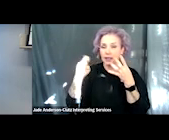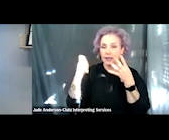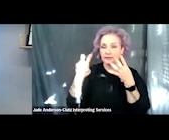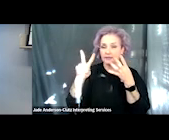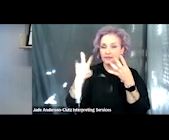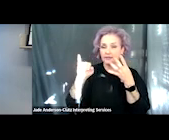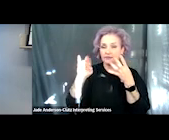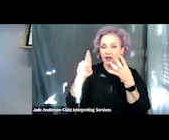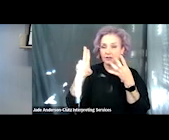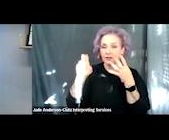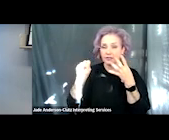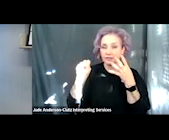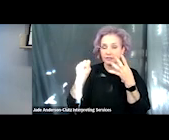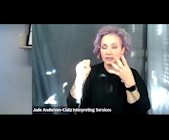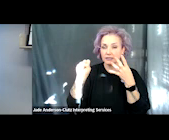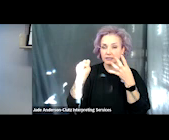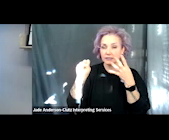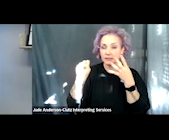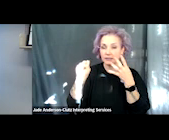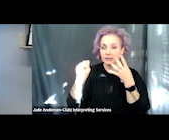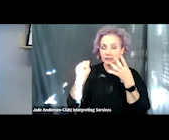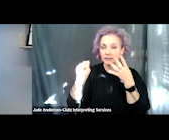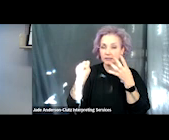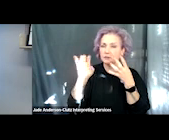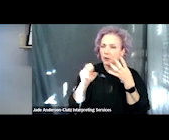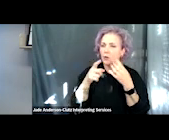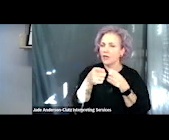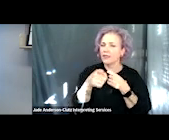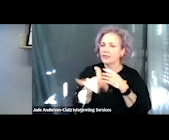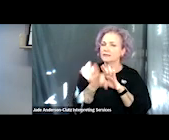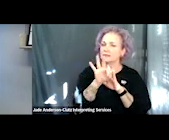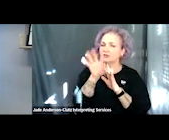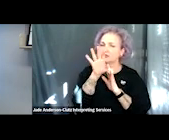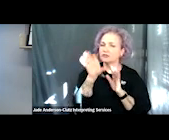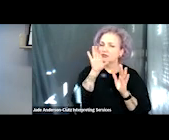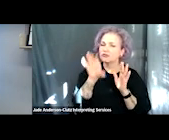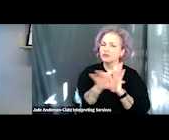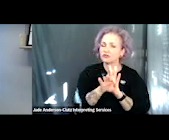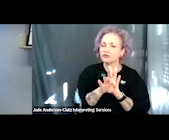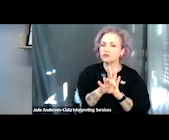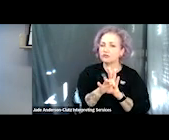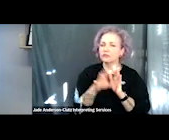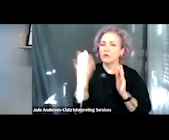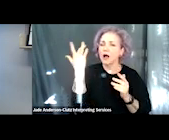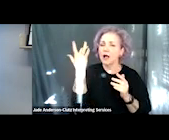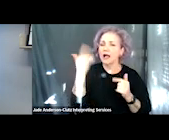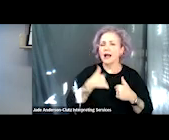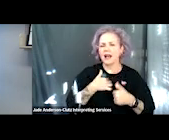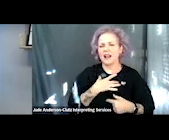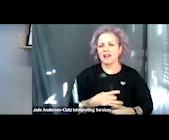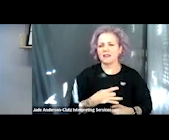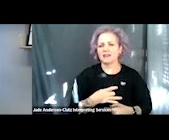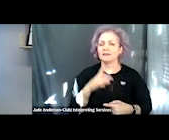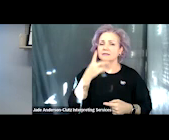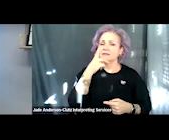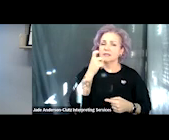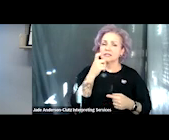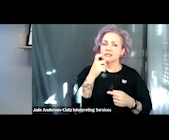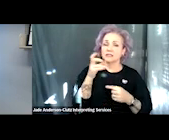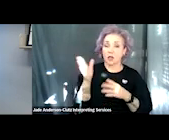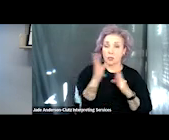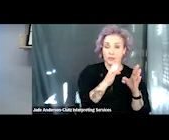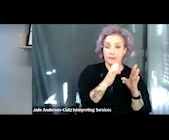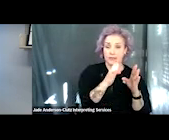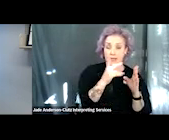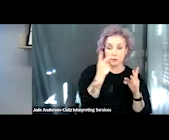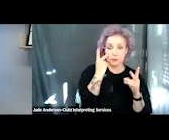show that this figure has two sides. So when talking about torch infections, on the one side is sort of how do these infections,